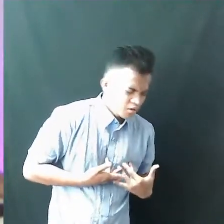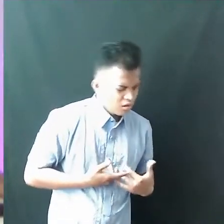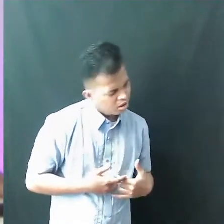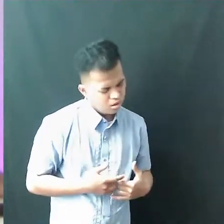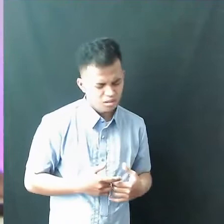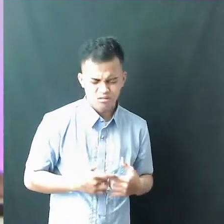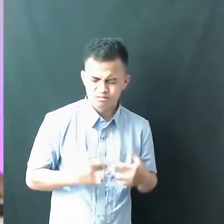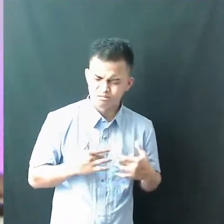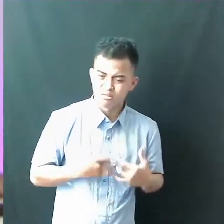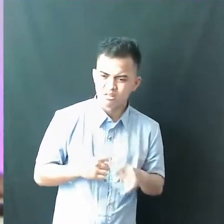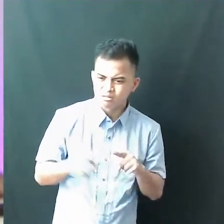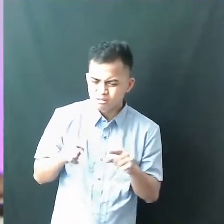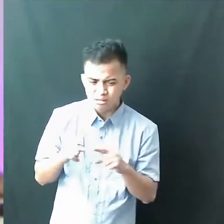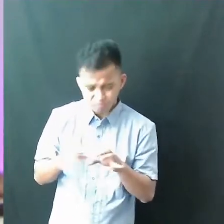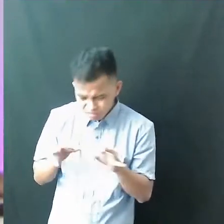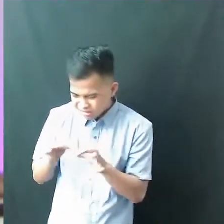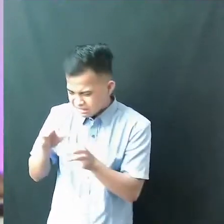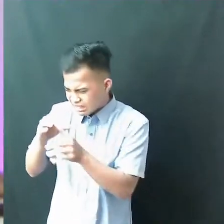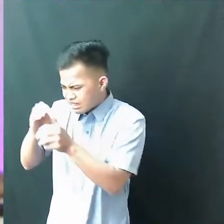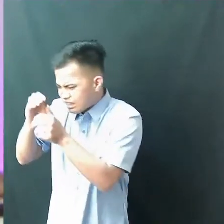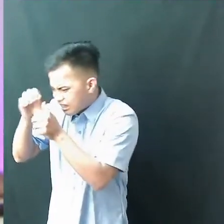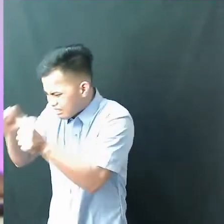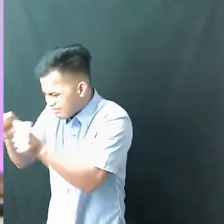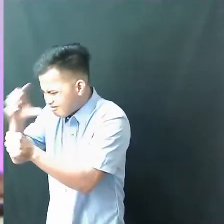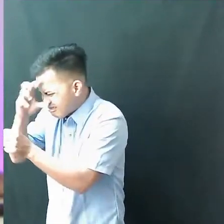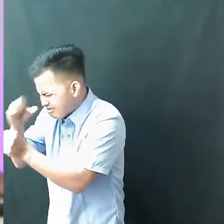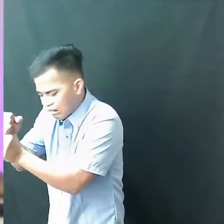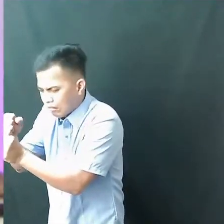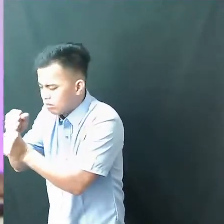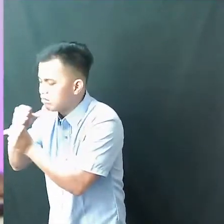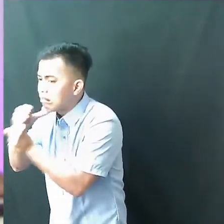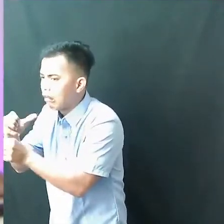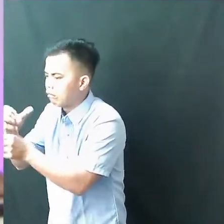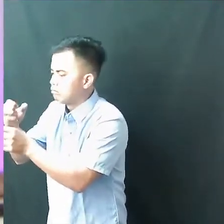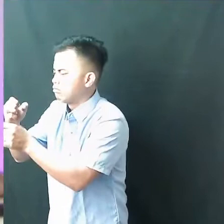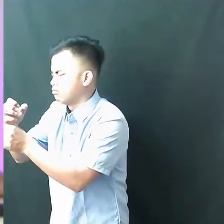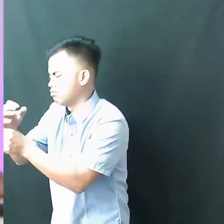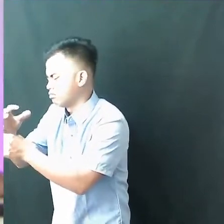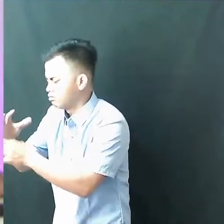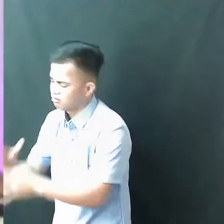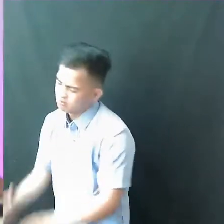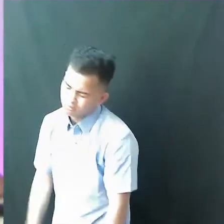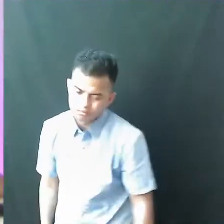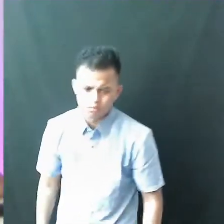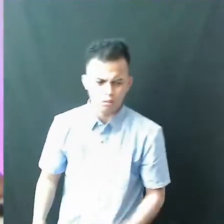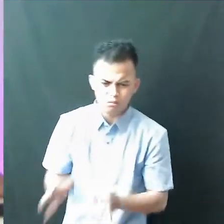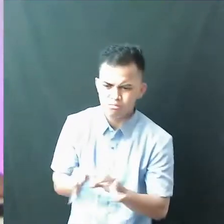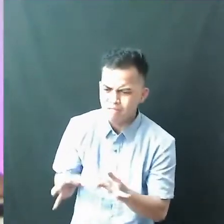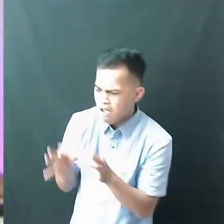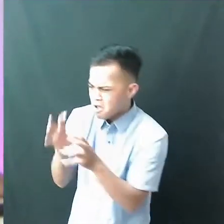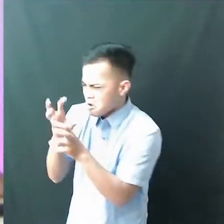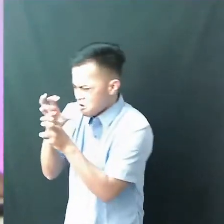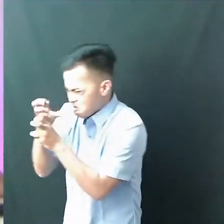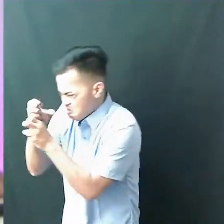fast. Padayon lang. Ayaw pag give up now. Don't give up now. Because God's still working. Maybe that's you this morning. Maybe you're a little